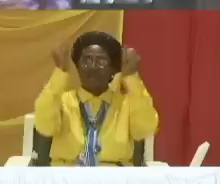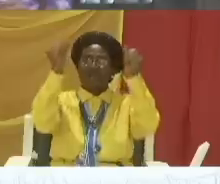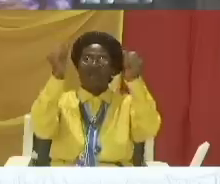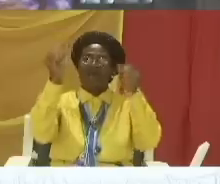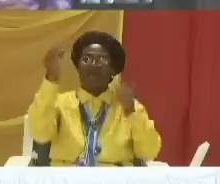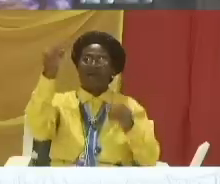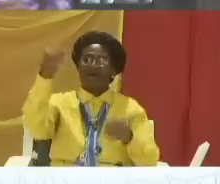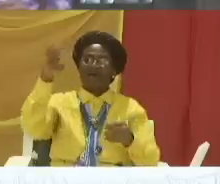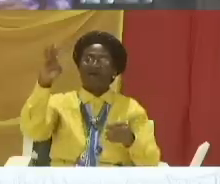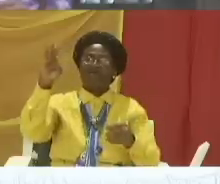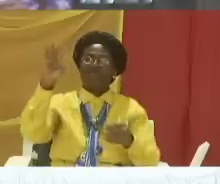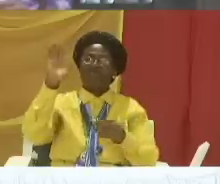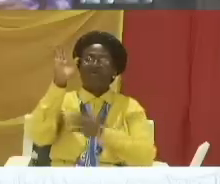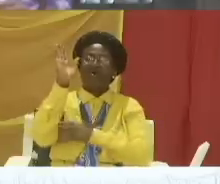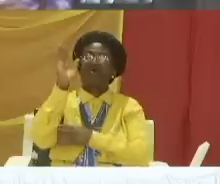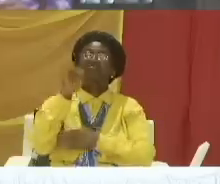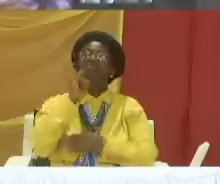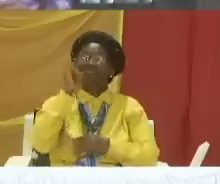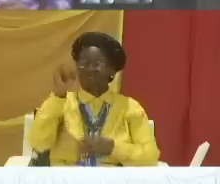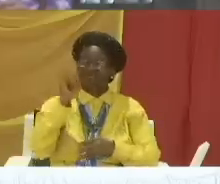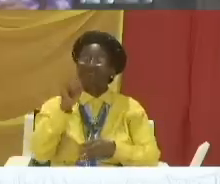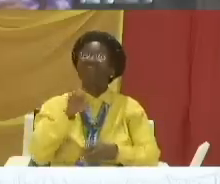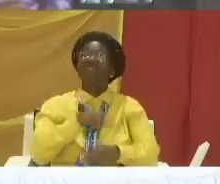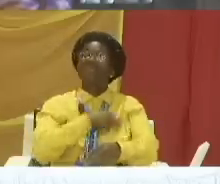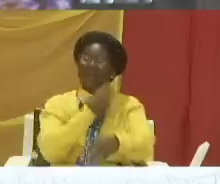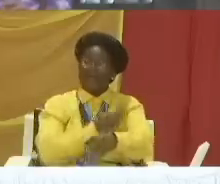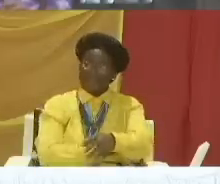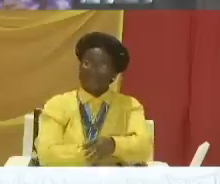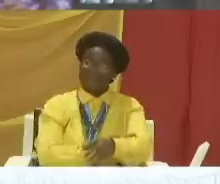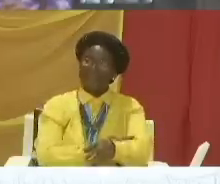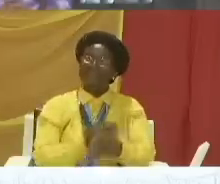is mighty here tonight.